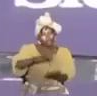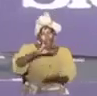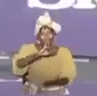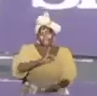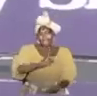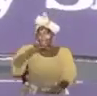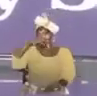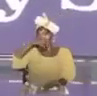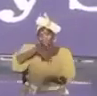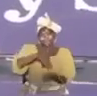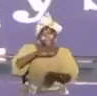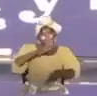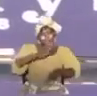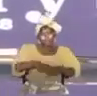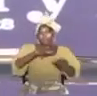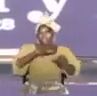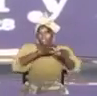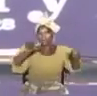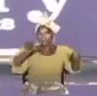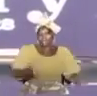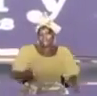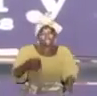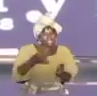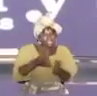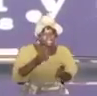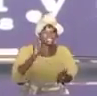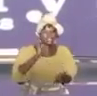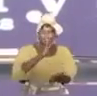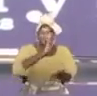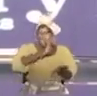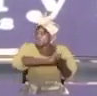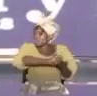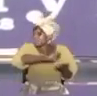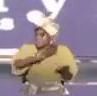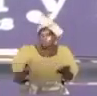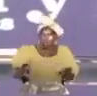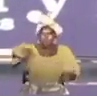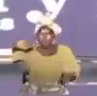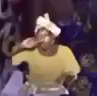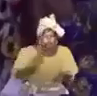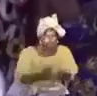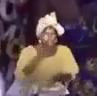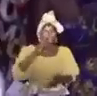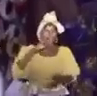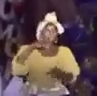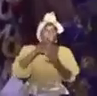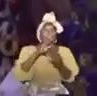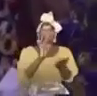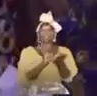the grace on this altar, may it give way once and for all.